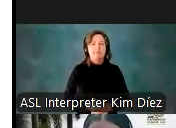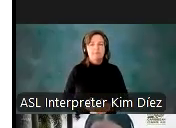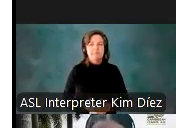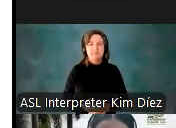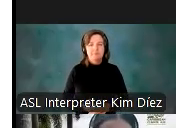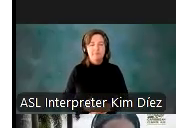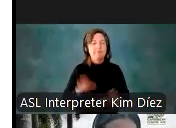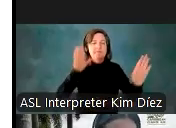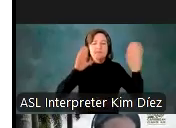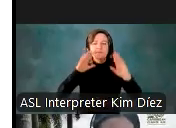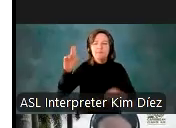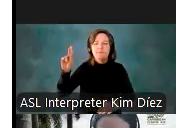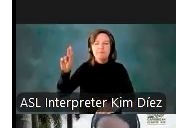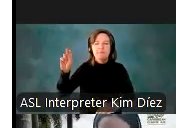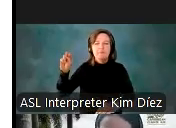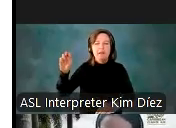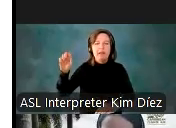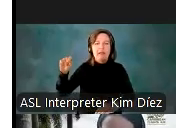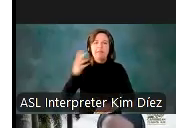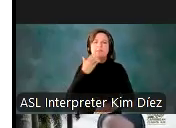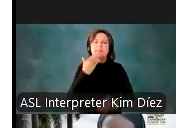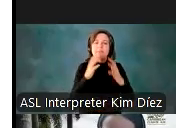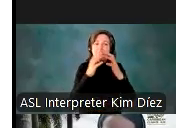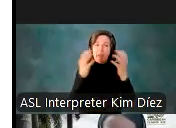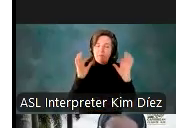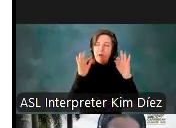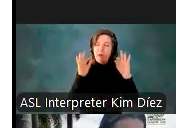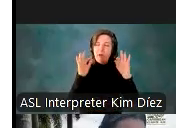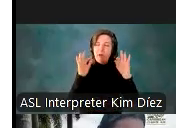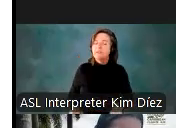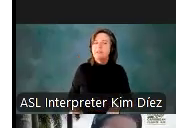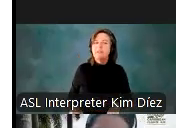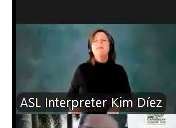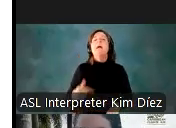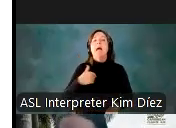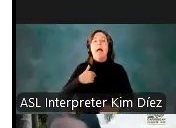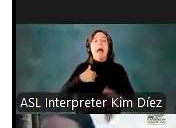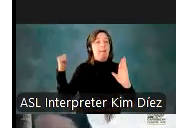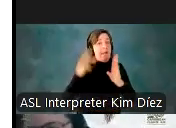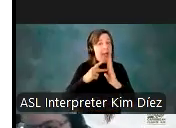Hi, Kent. Thank you very much. I am back on.